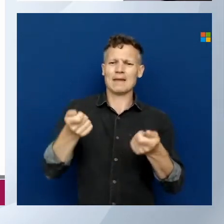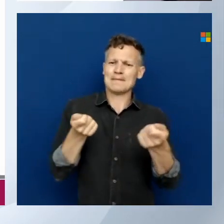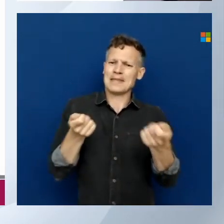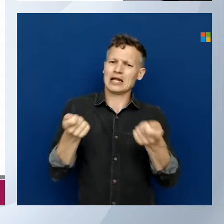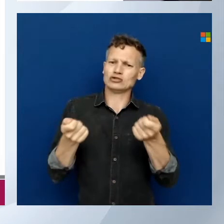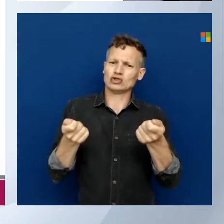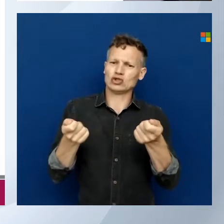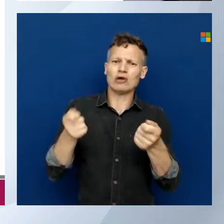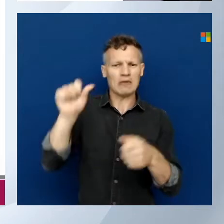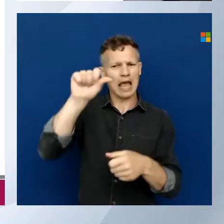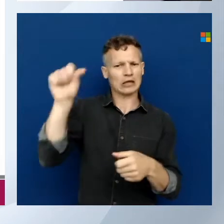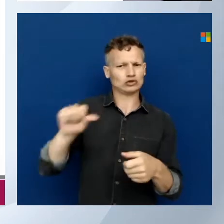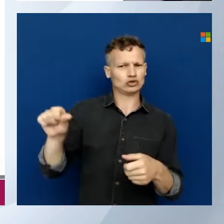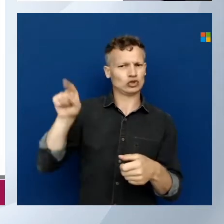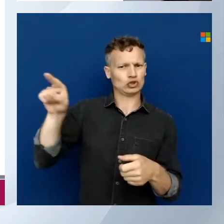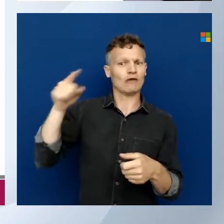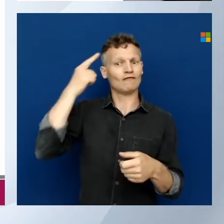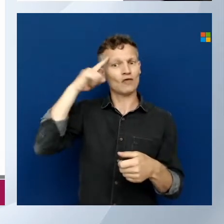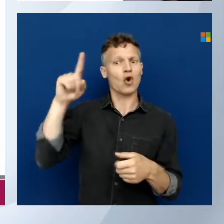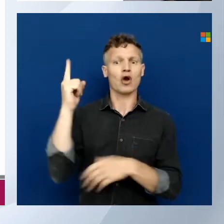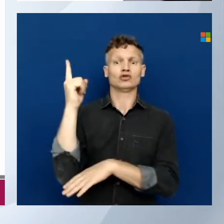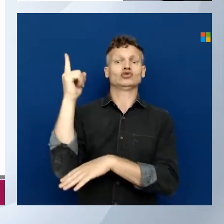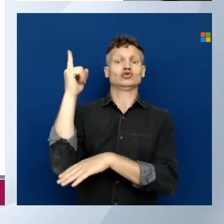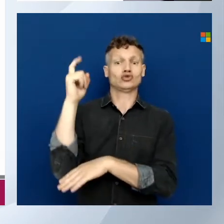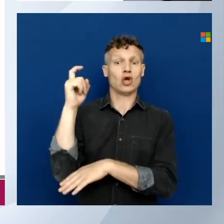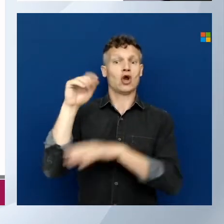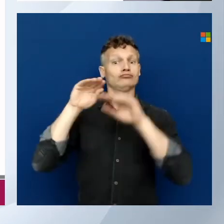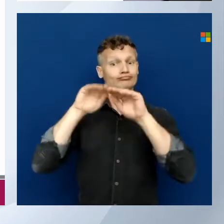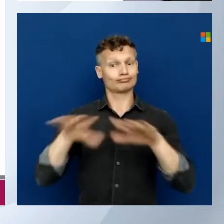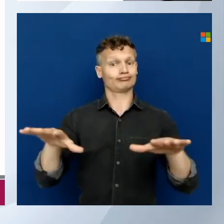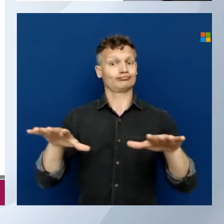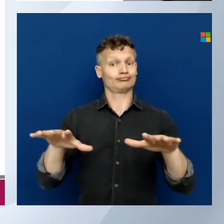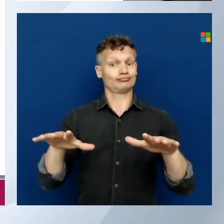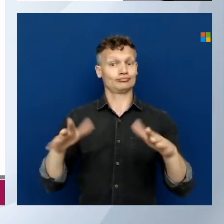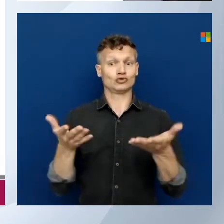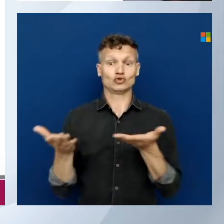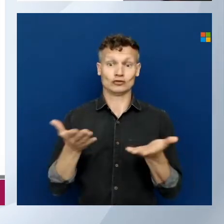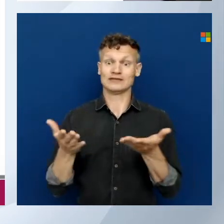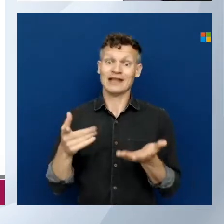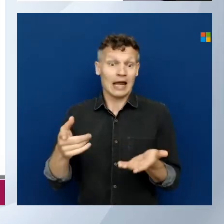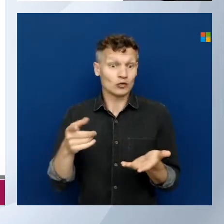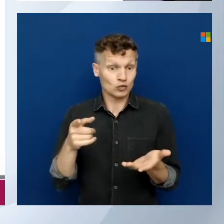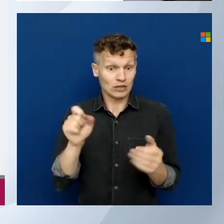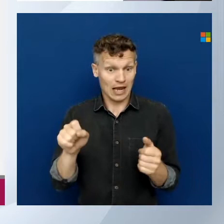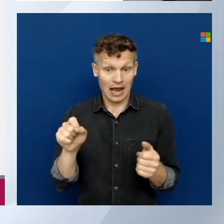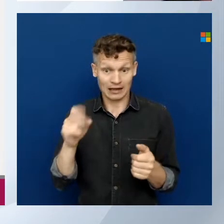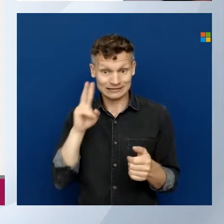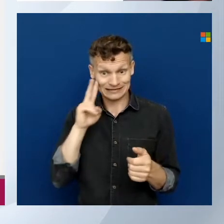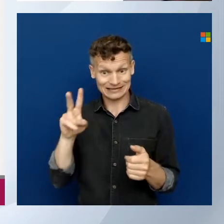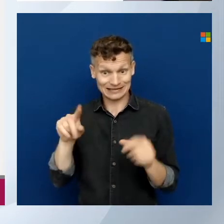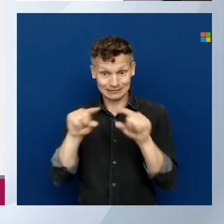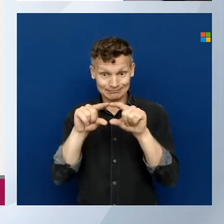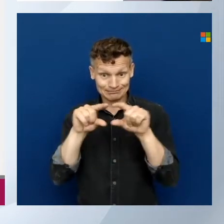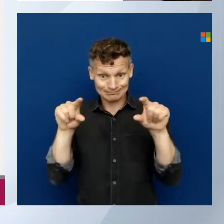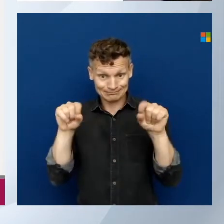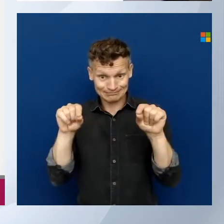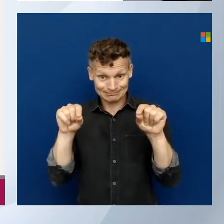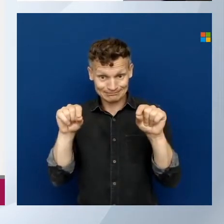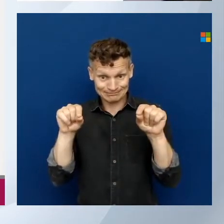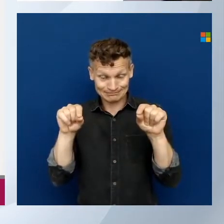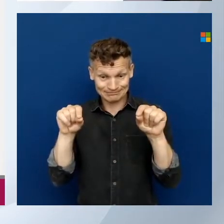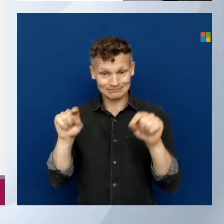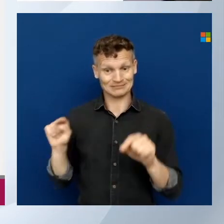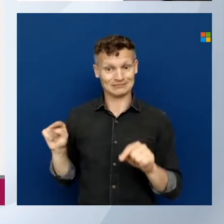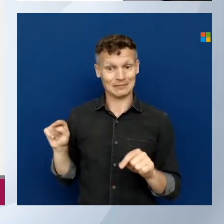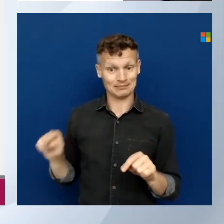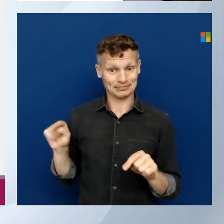And then you can finally hit create and get the stuff that you want. So I did realize that this